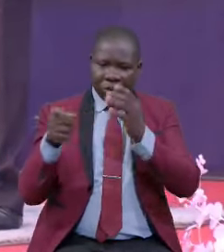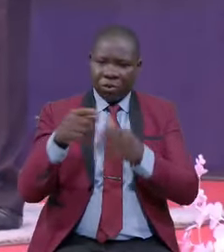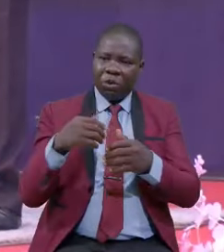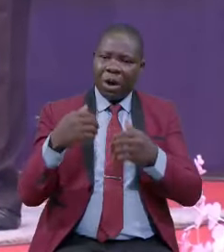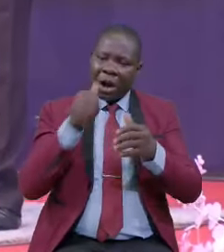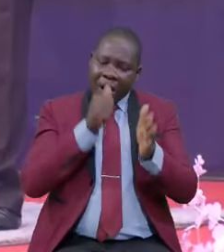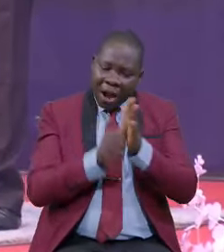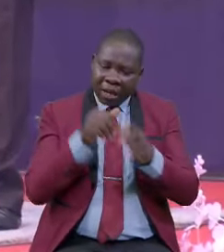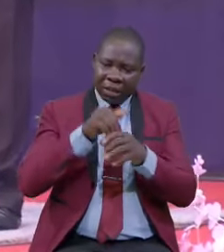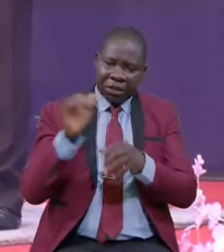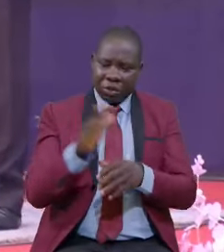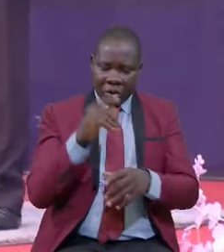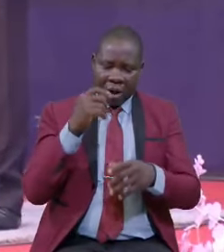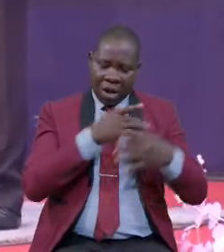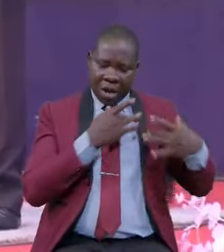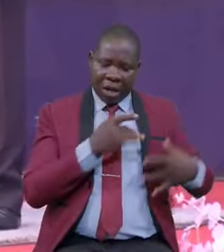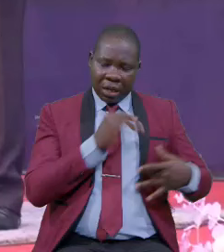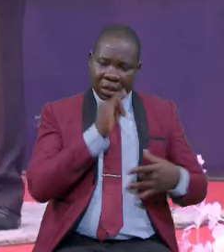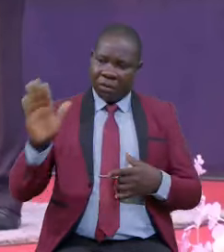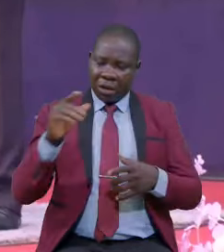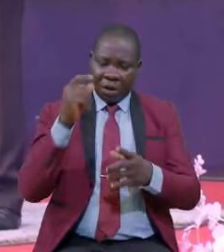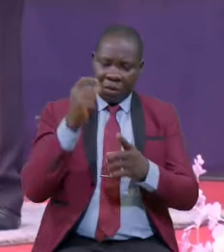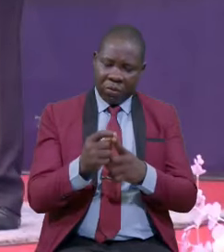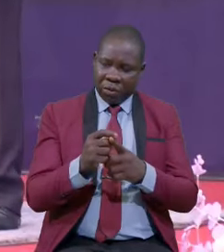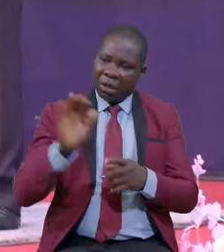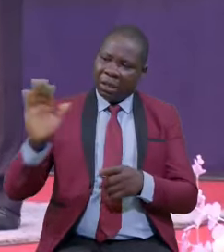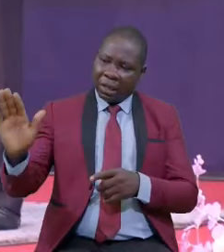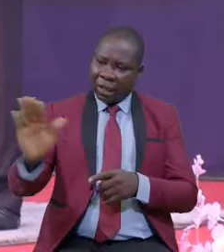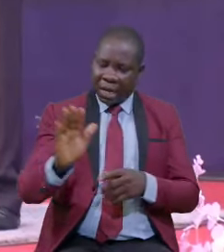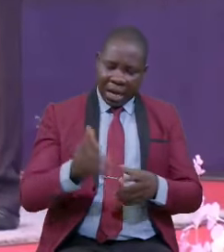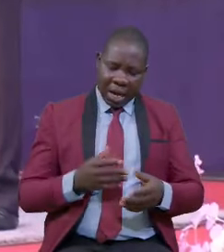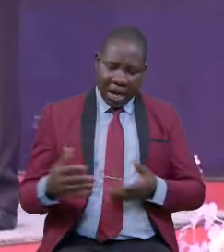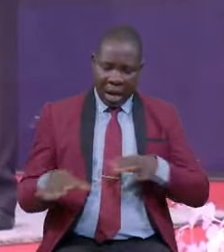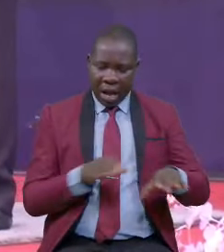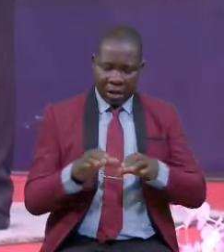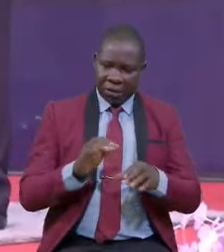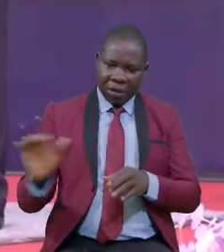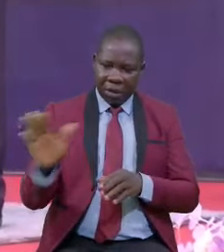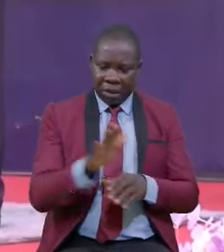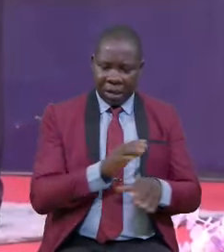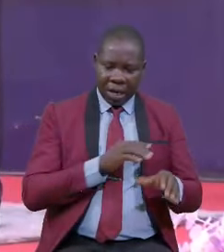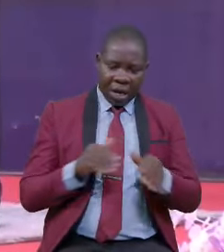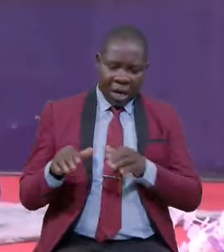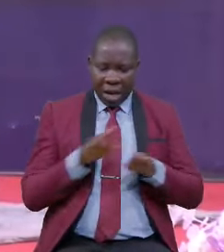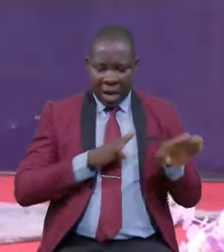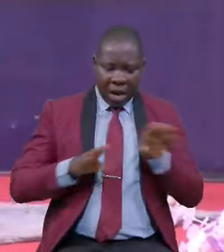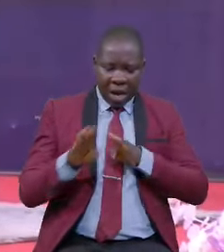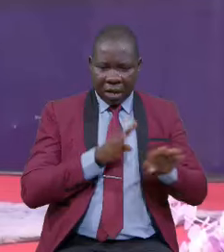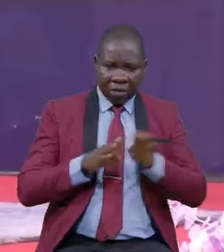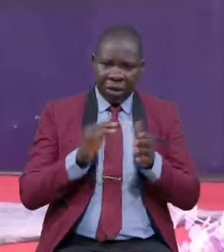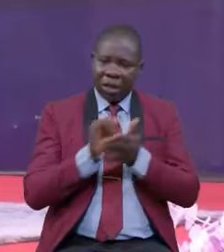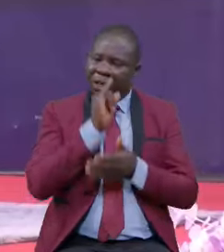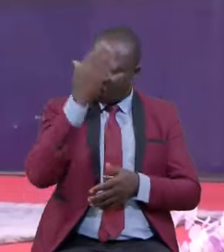action, is their attitude. That's why we're seeing. That's why we say what we shouldn't have said. That's why